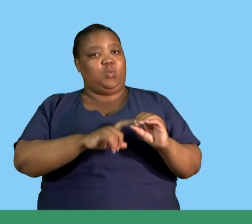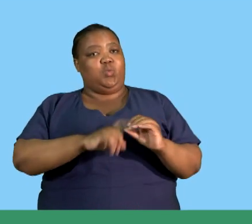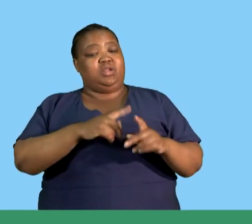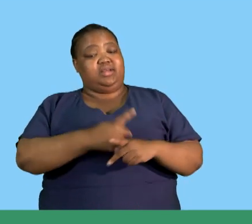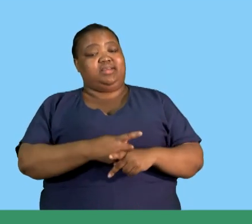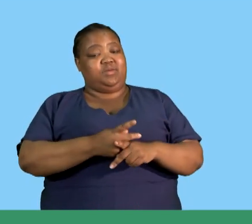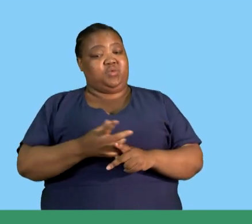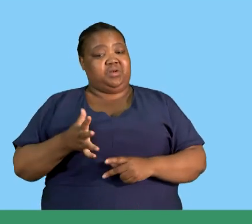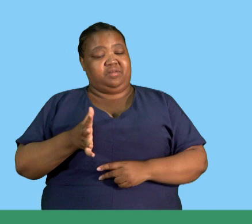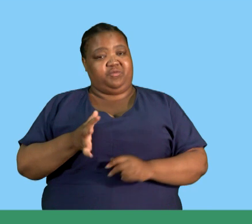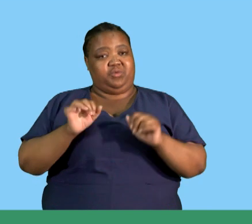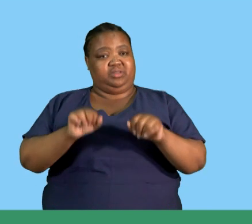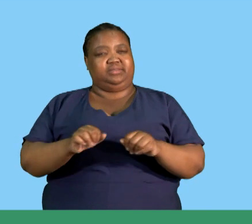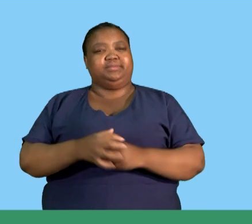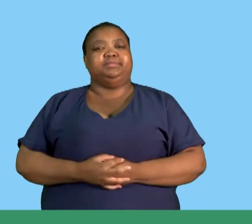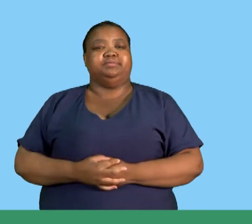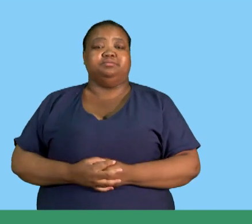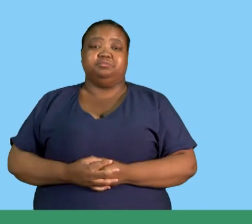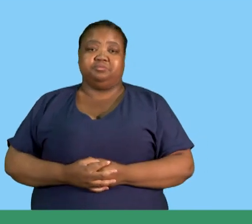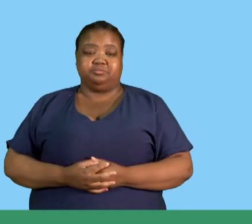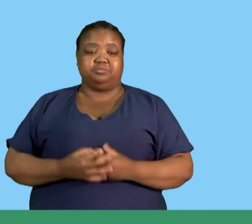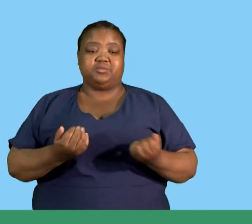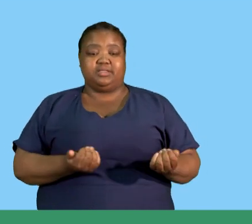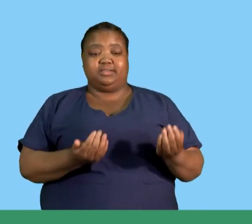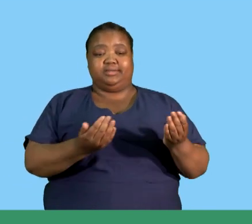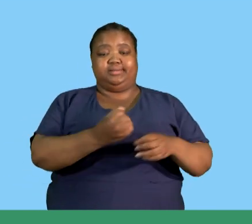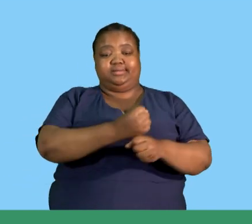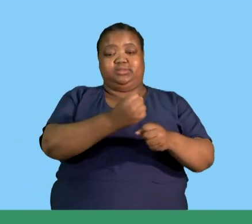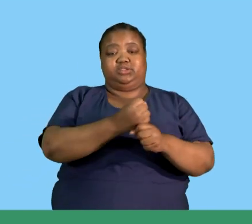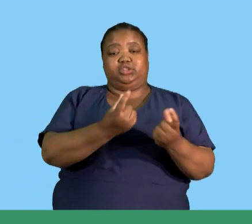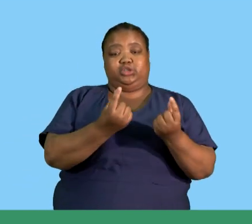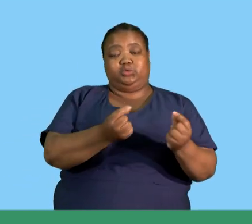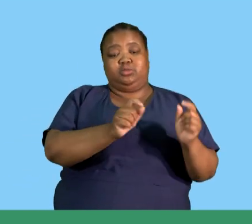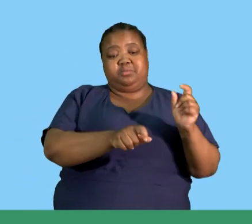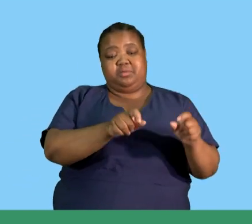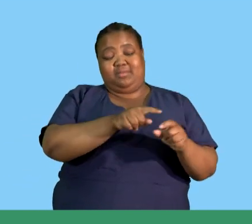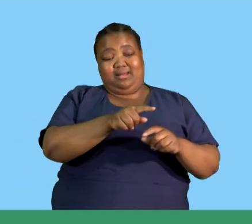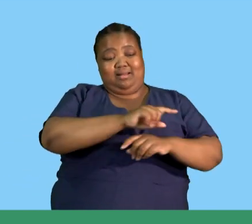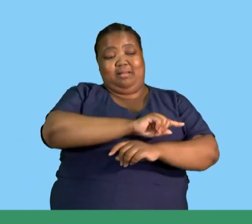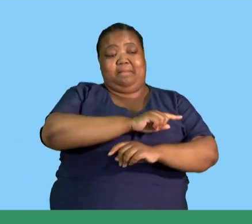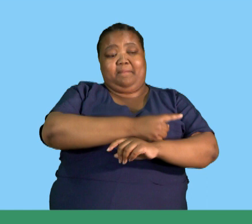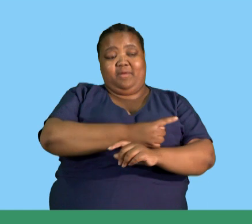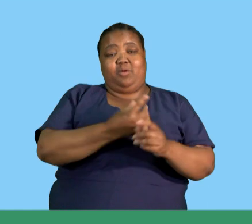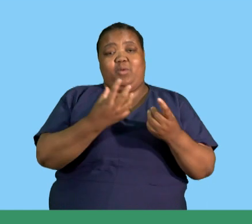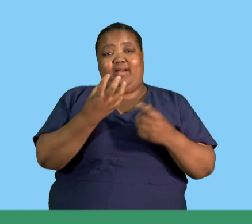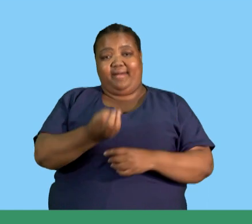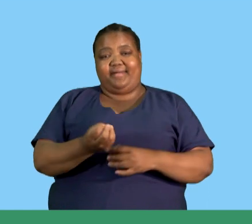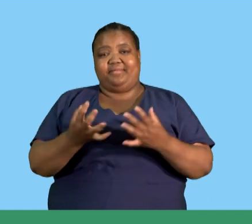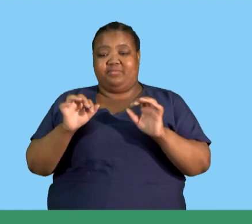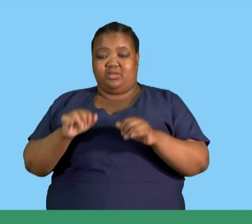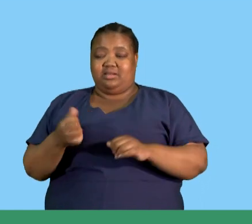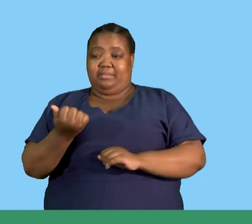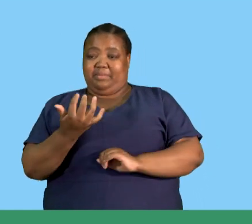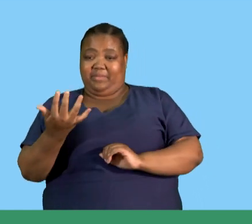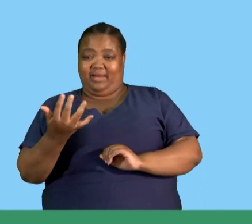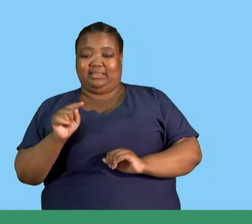product that they are supplying us with. So the more powerful the suppliers, the less control the business has over them. So